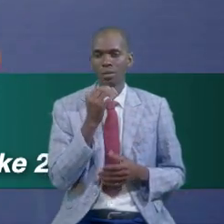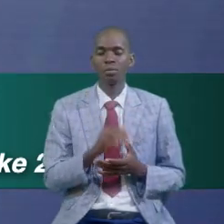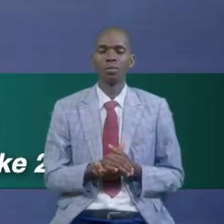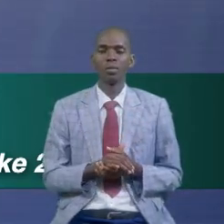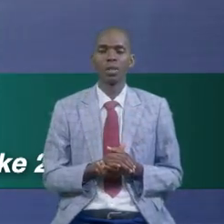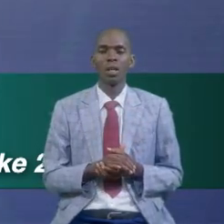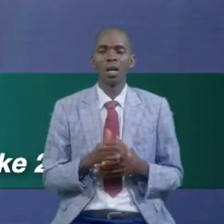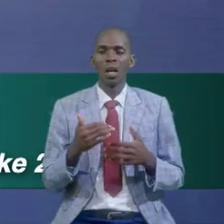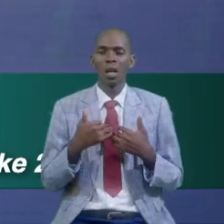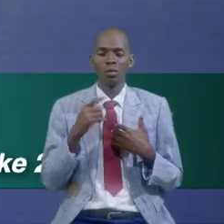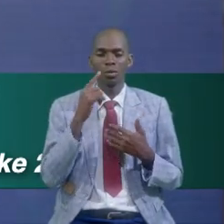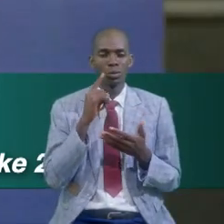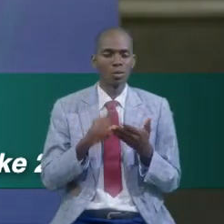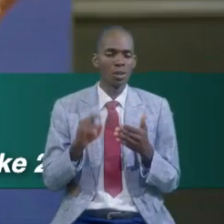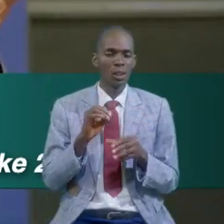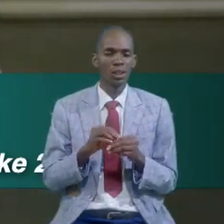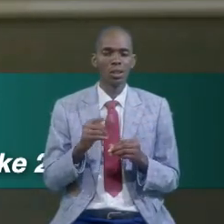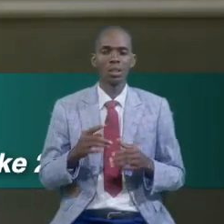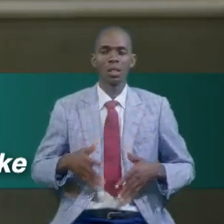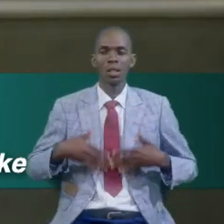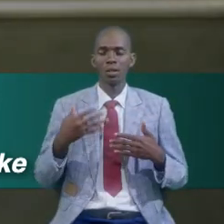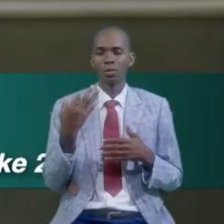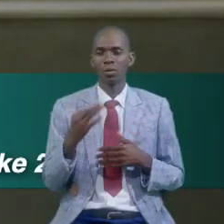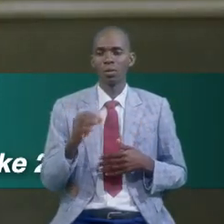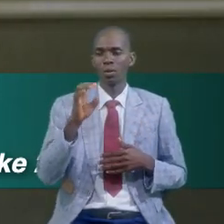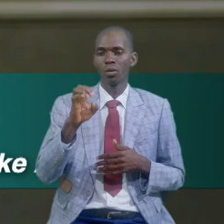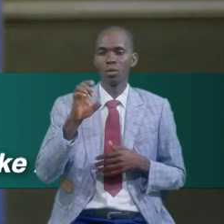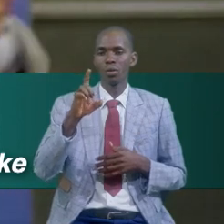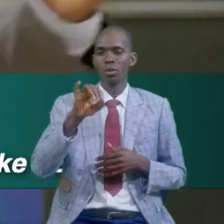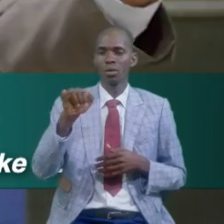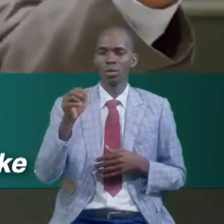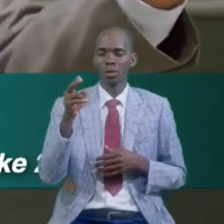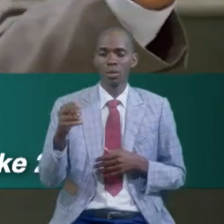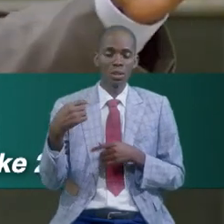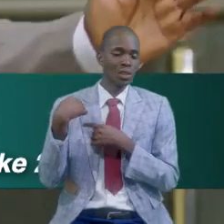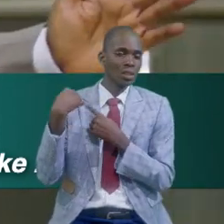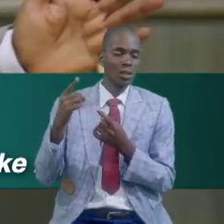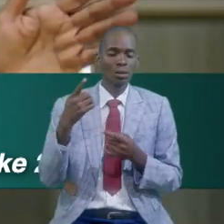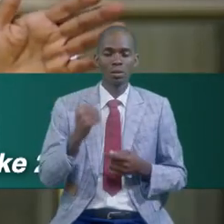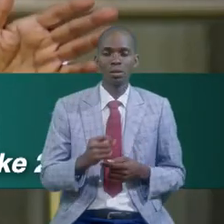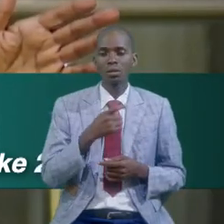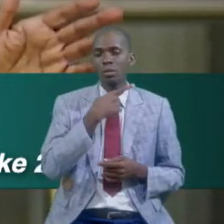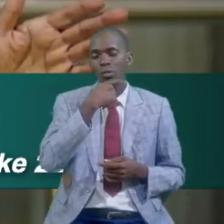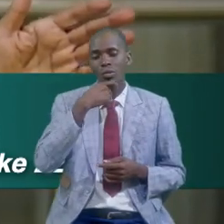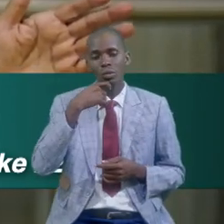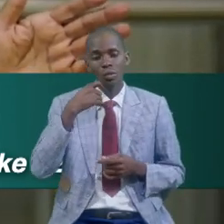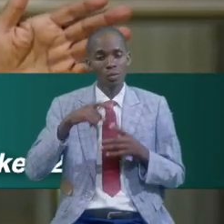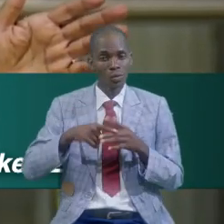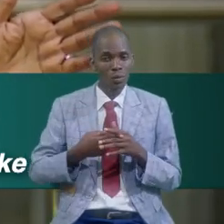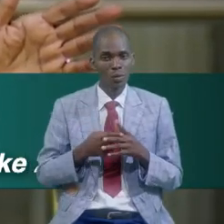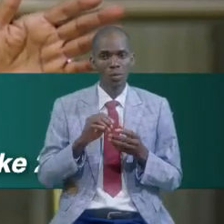the life of Elijah, since the drought began, number one, a raven